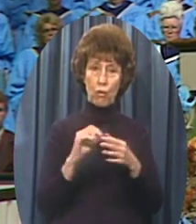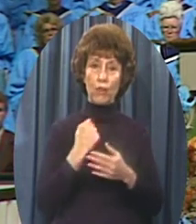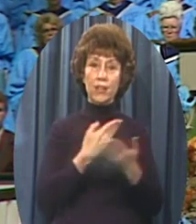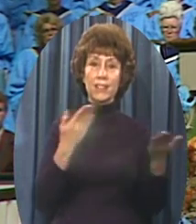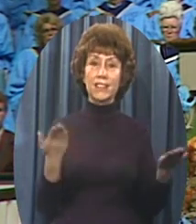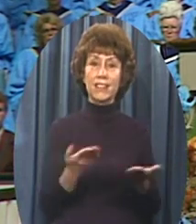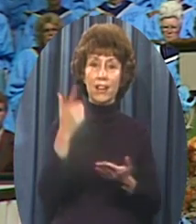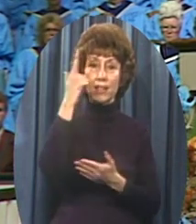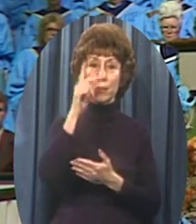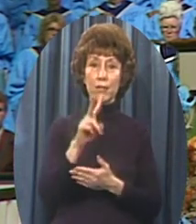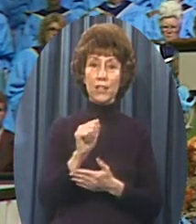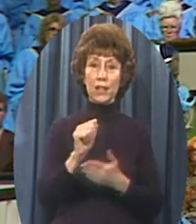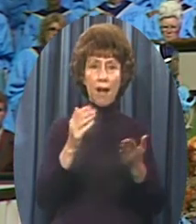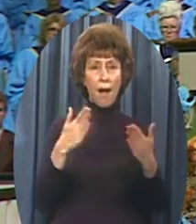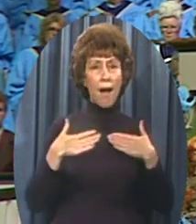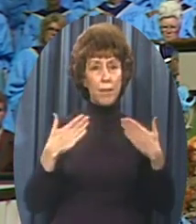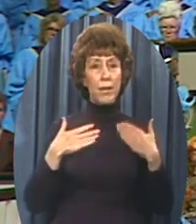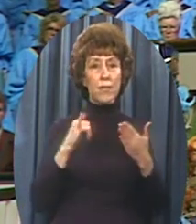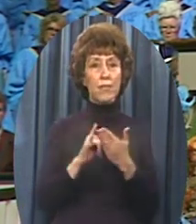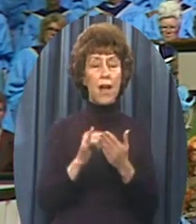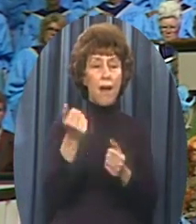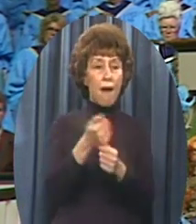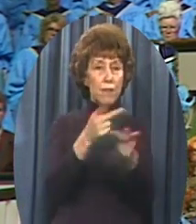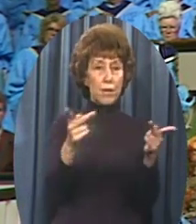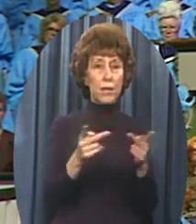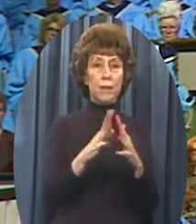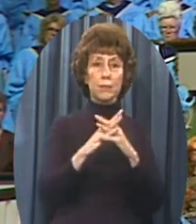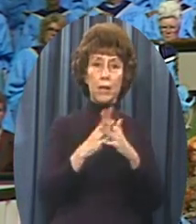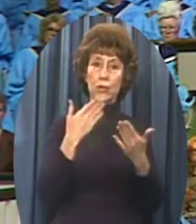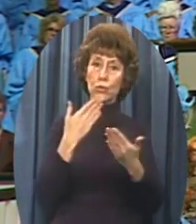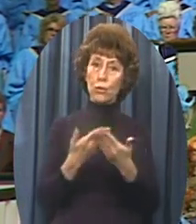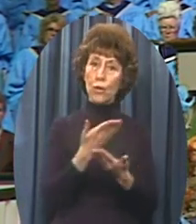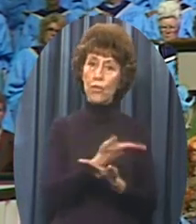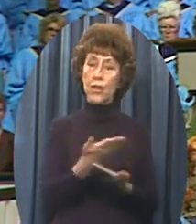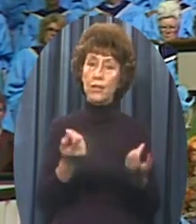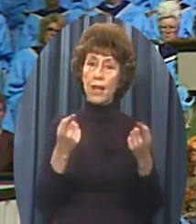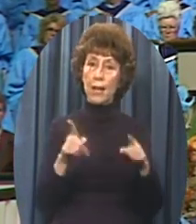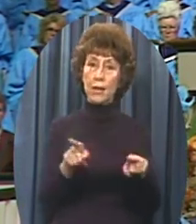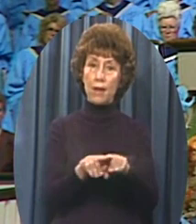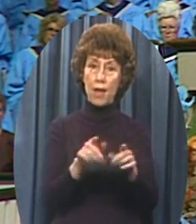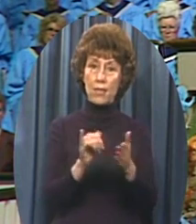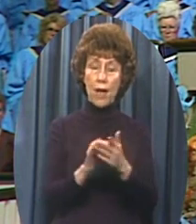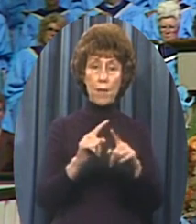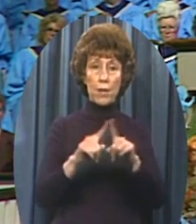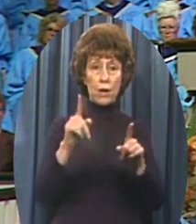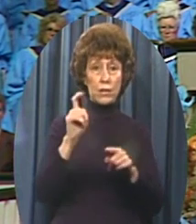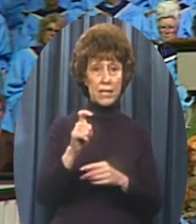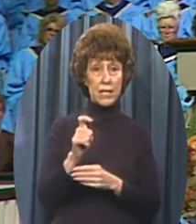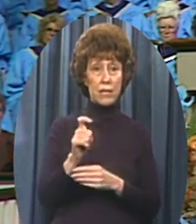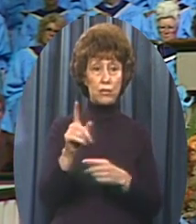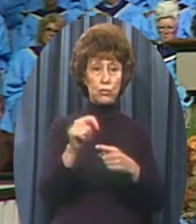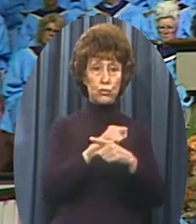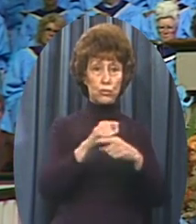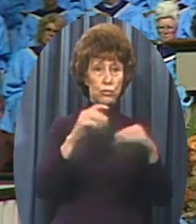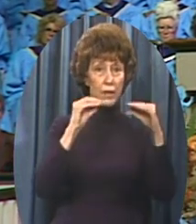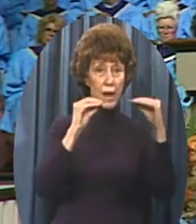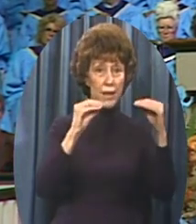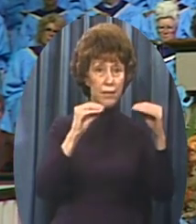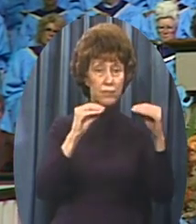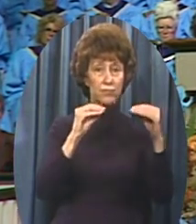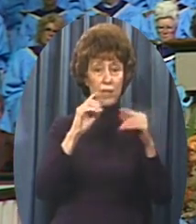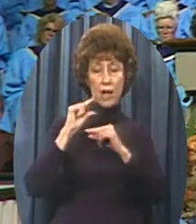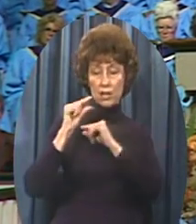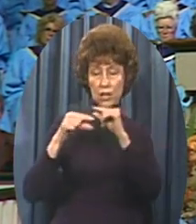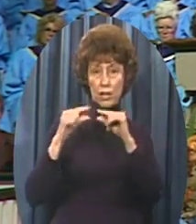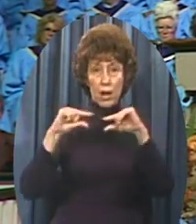We're glad that all over the nation, good things are happening like that. But we need to train a generation of young men and young women in all